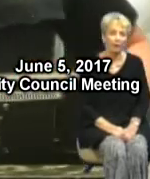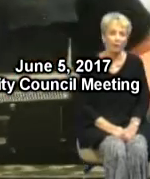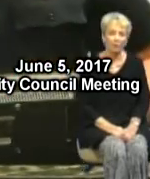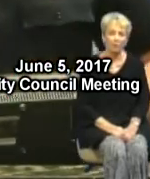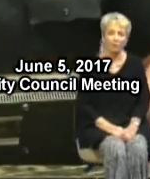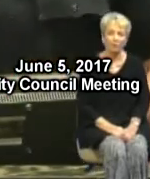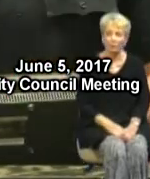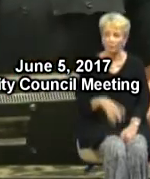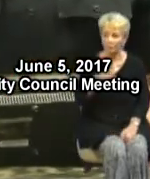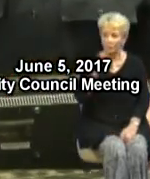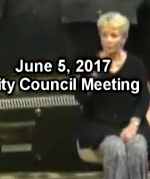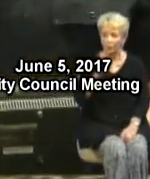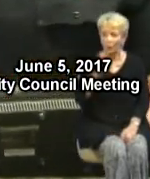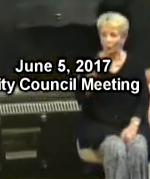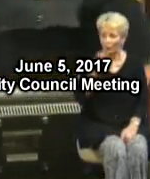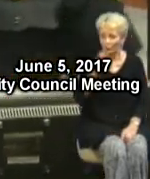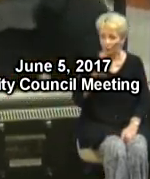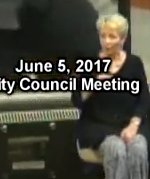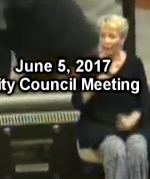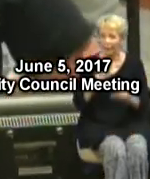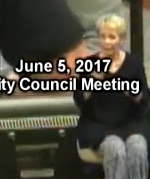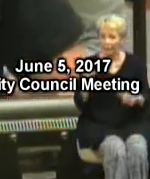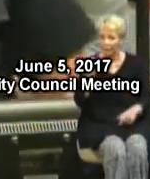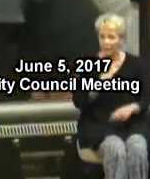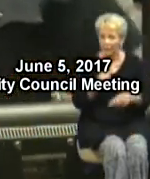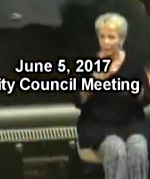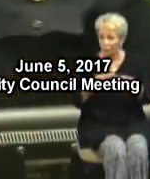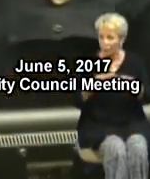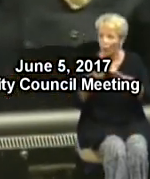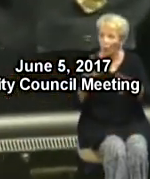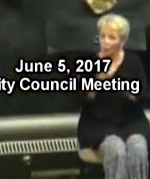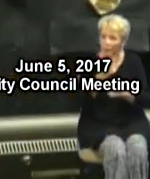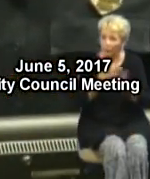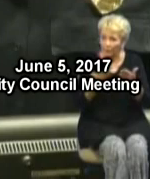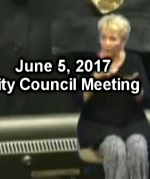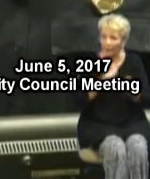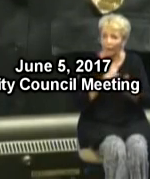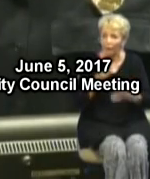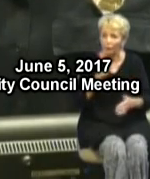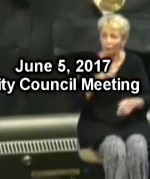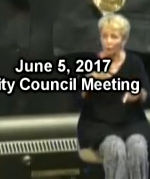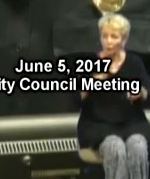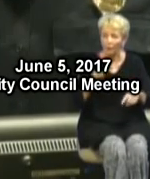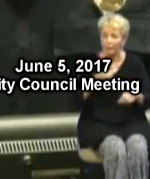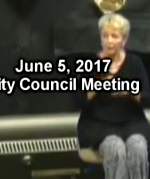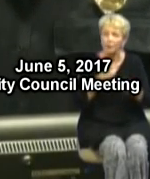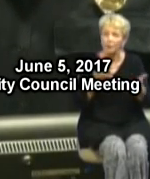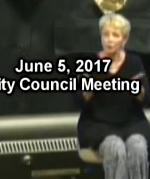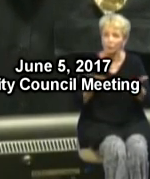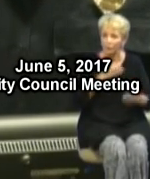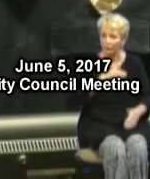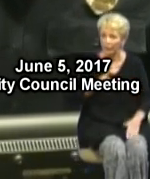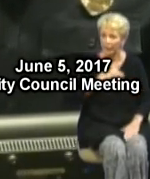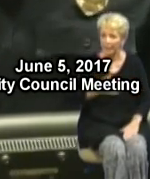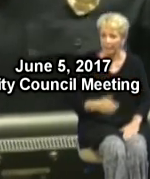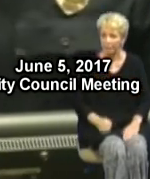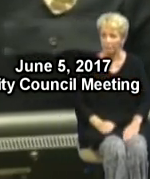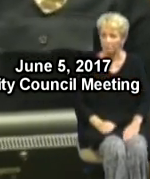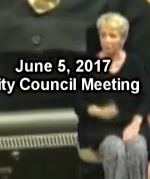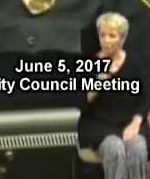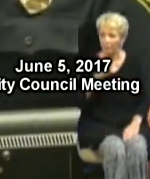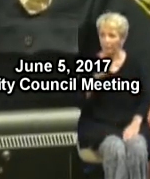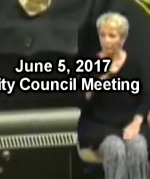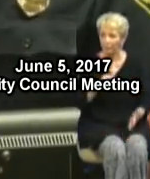I've asked PSO Huffman to give us a short recap of some of the things Shrek did while he was in service, please. I had Shrek